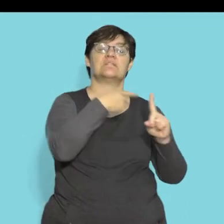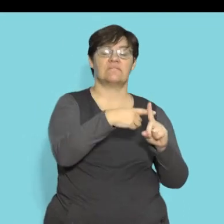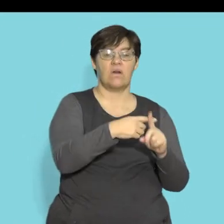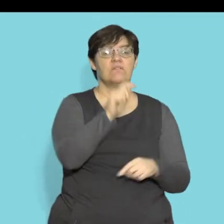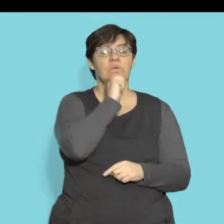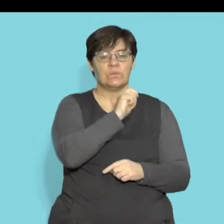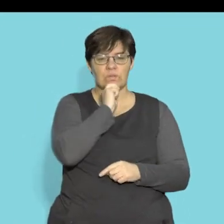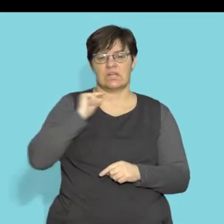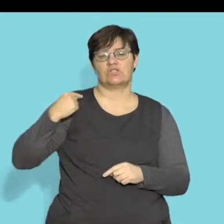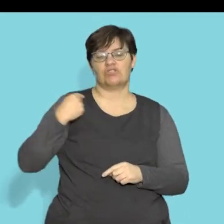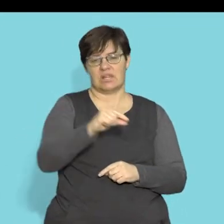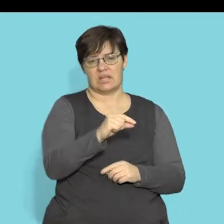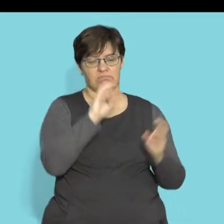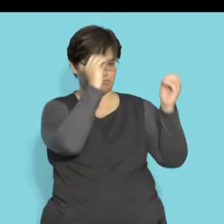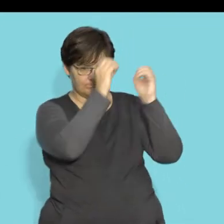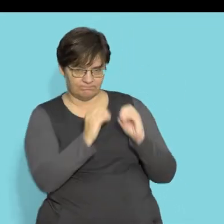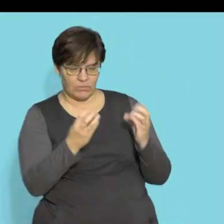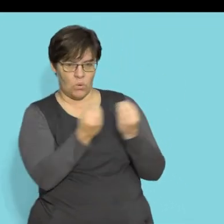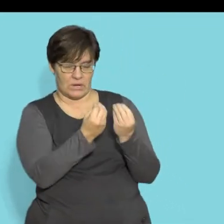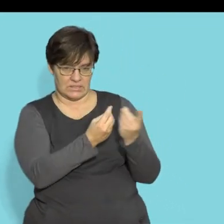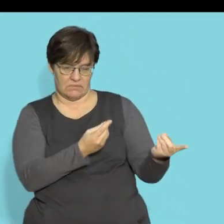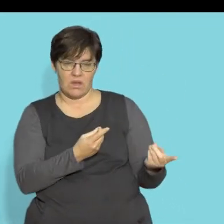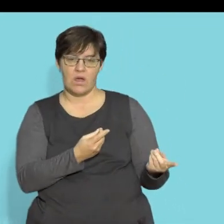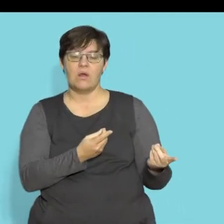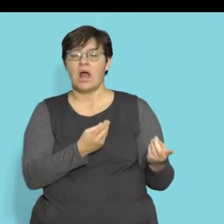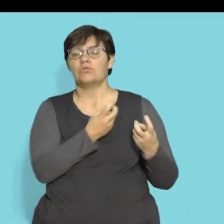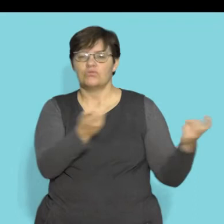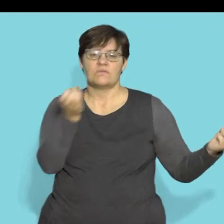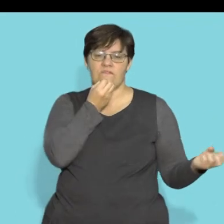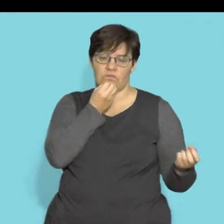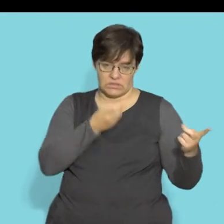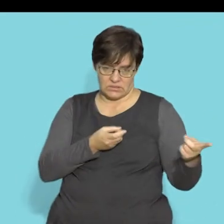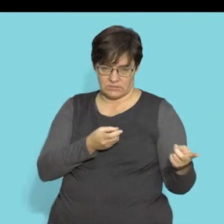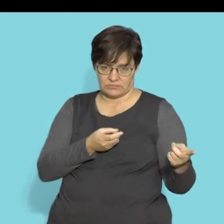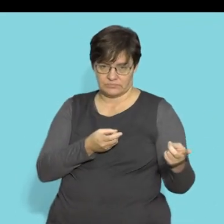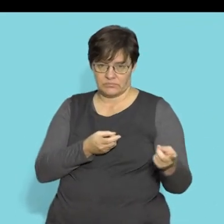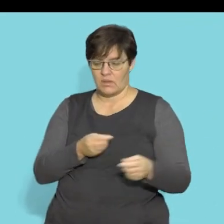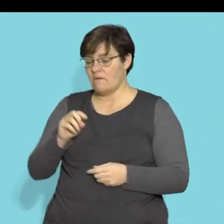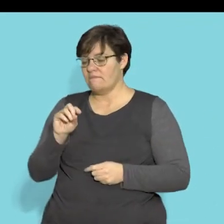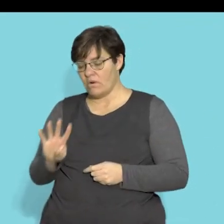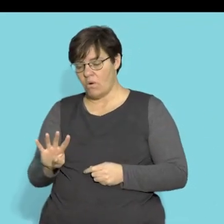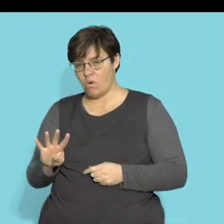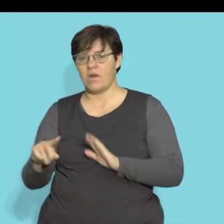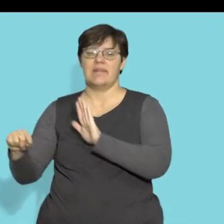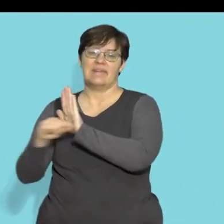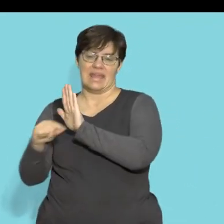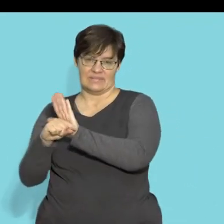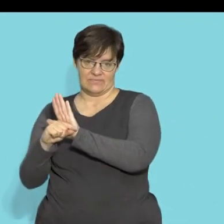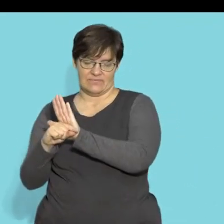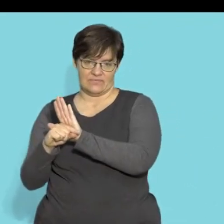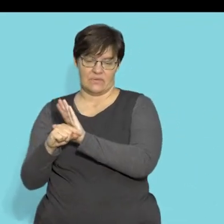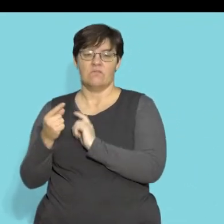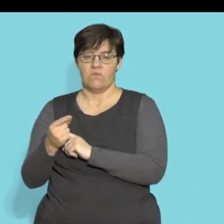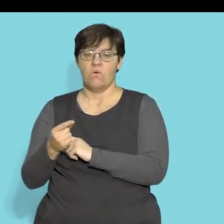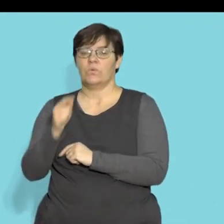of using genetically modified organisms as a source of food, and give 4 disadvantages